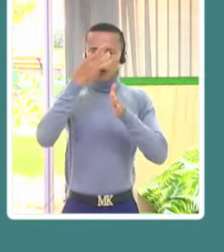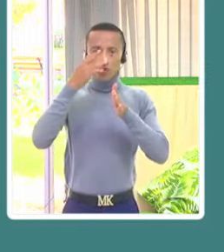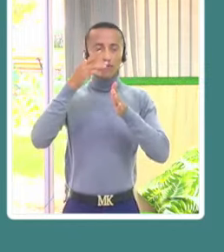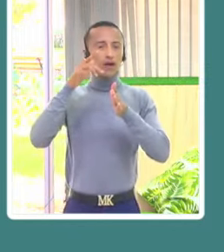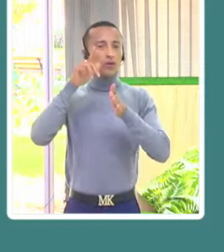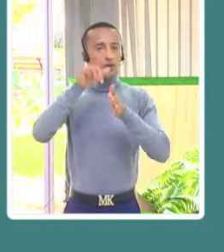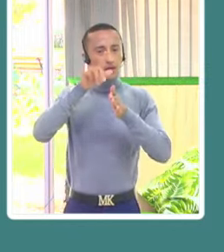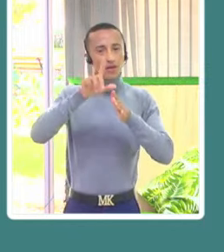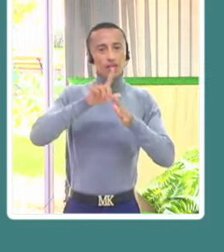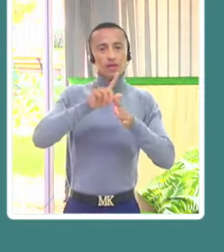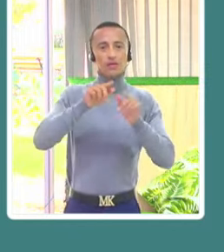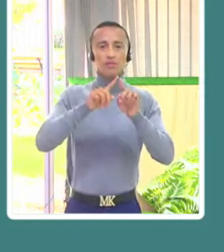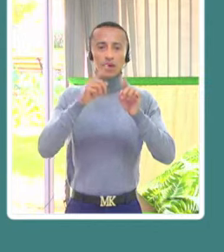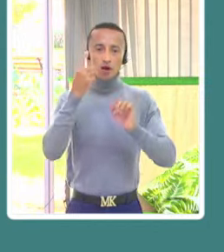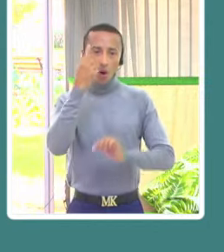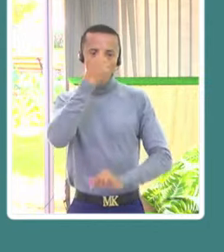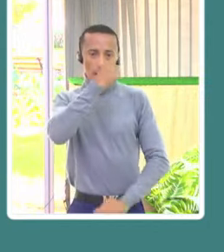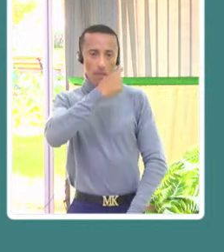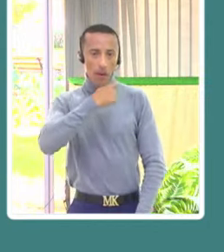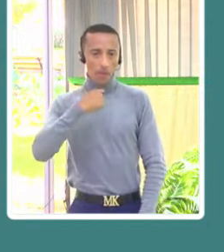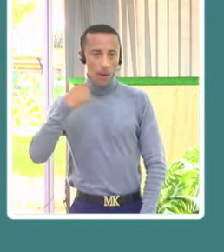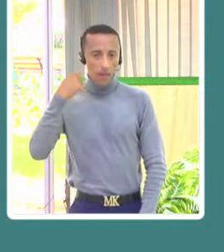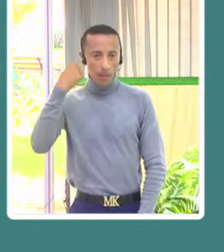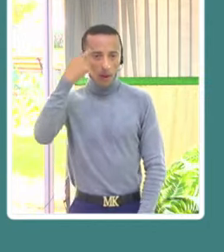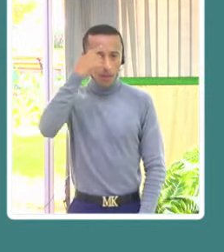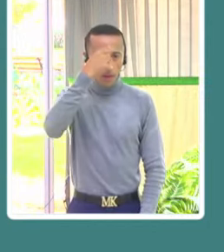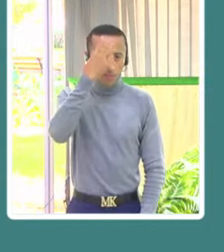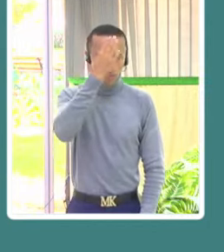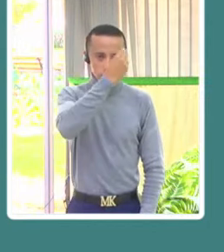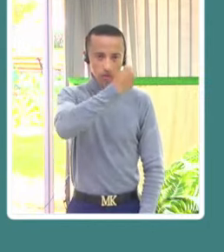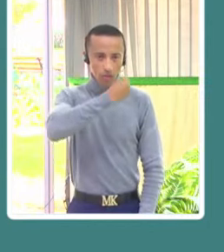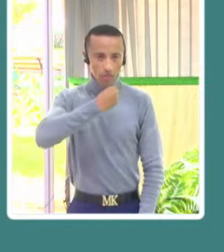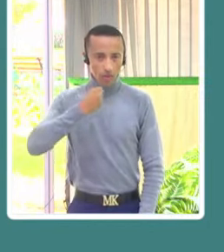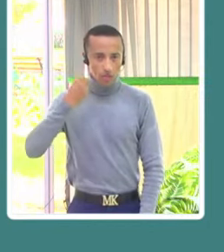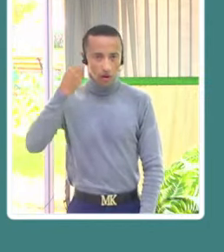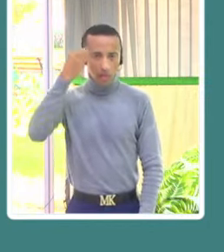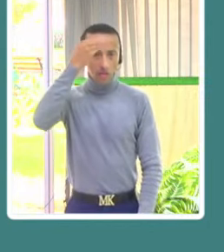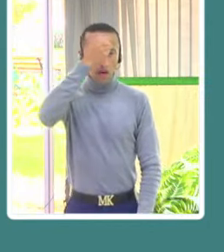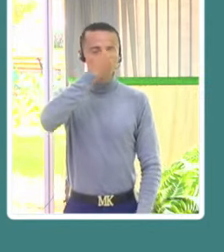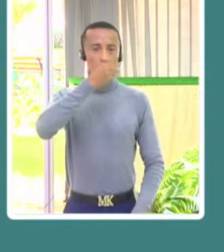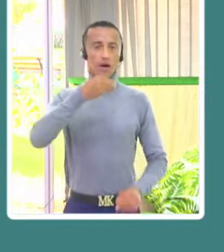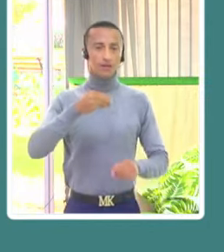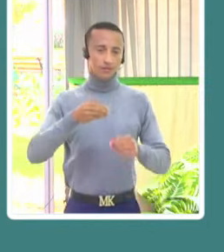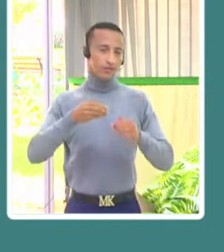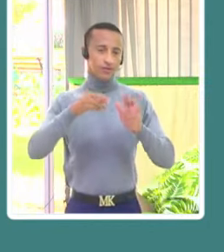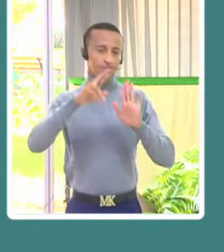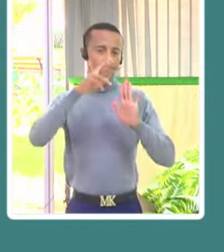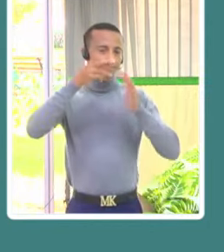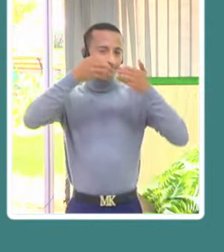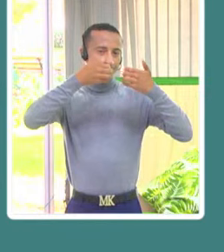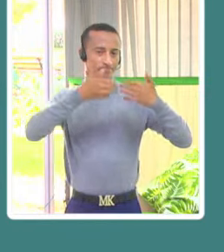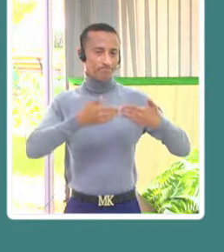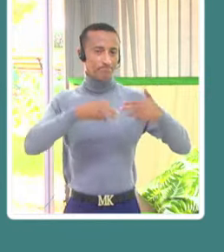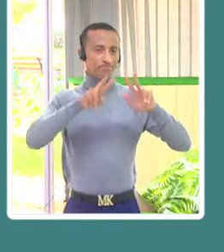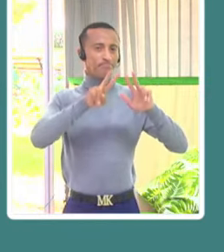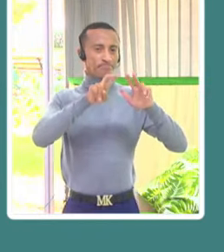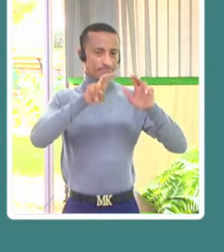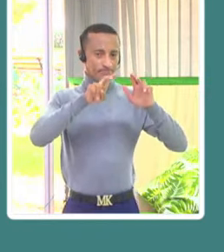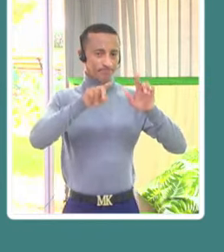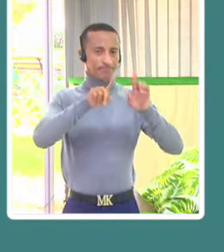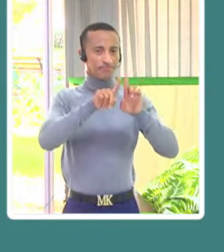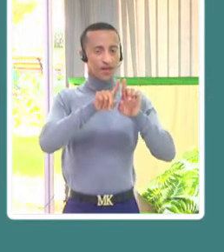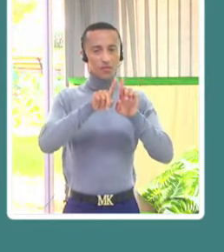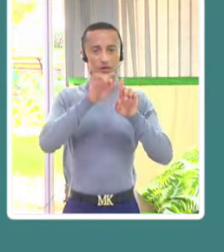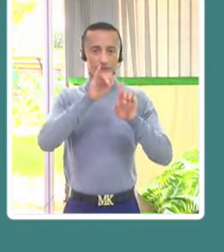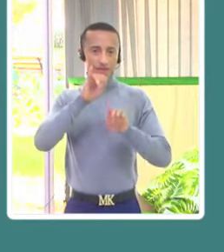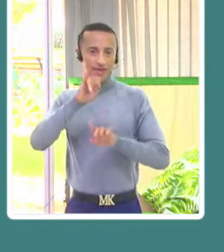fingerprints and other things, who knows, with AI. I mean, I don't want to talk about AI very much, but with